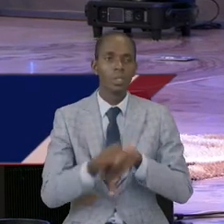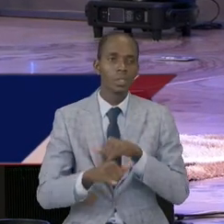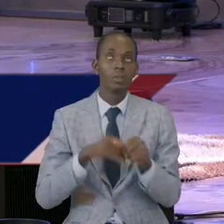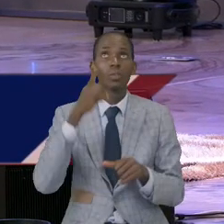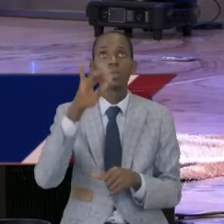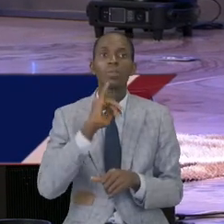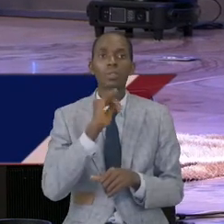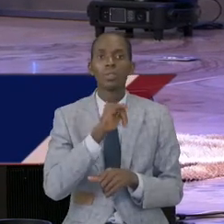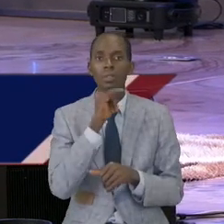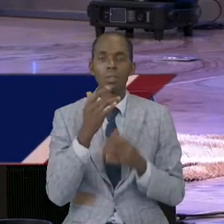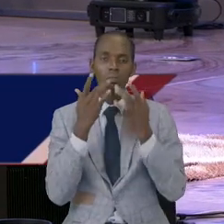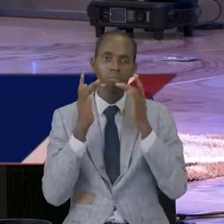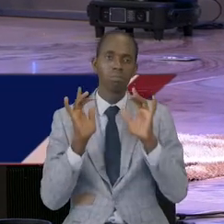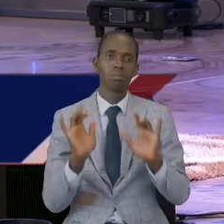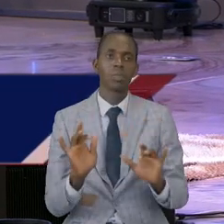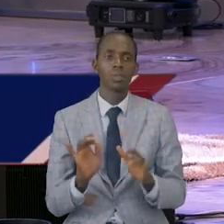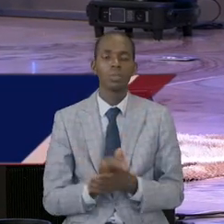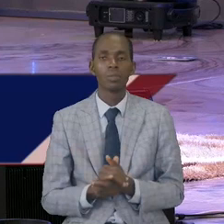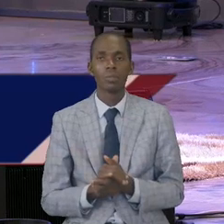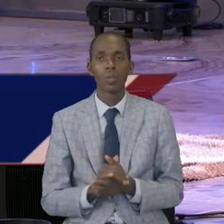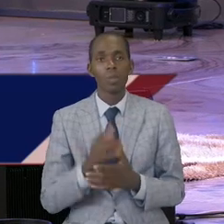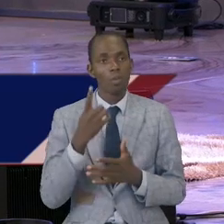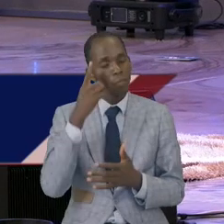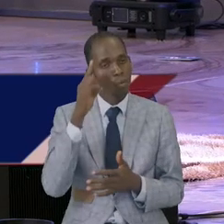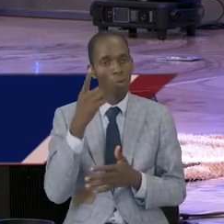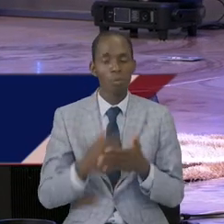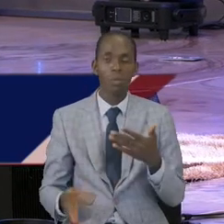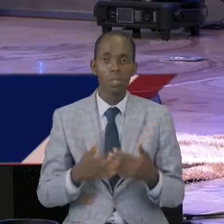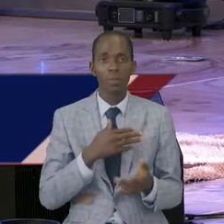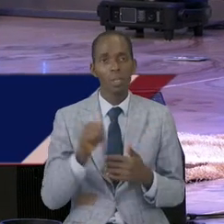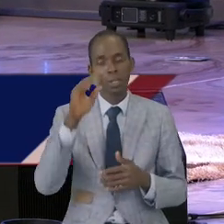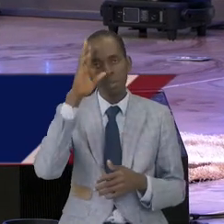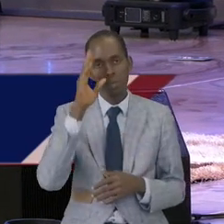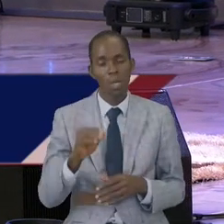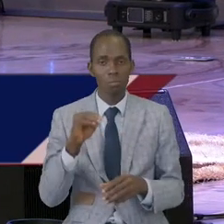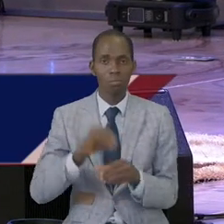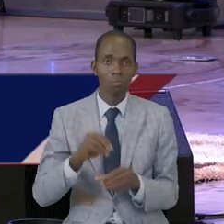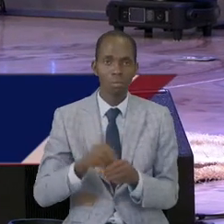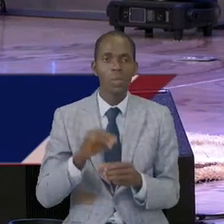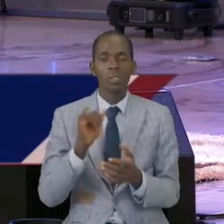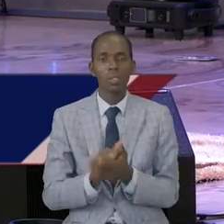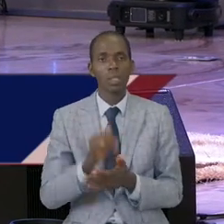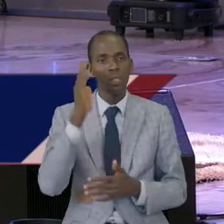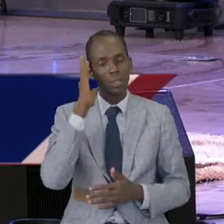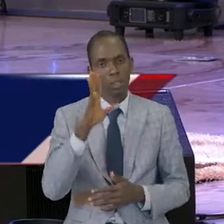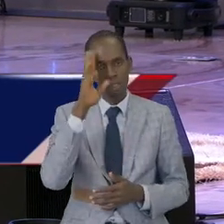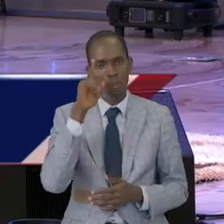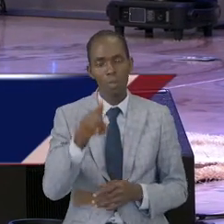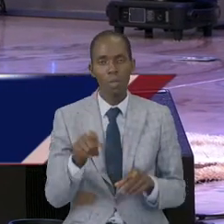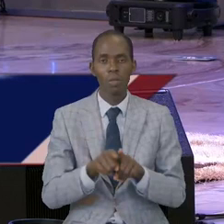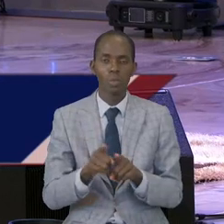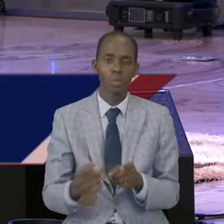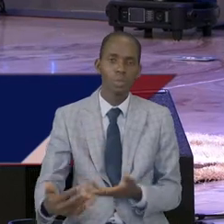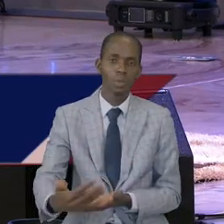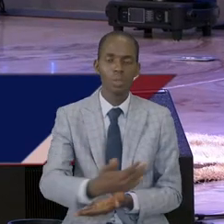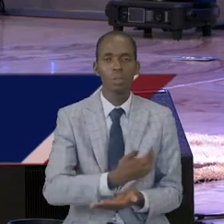deceived, God is not mocked. For whatsoever a man soweth, that shall he also